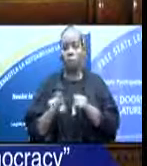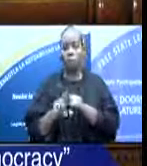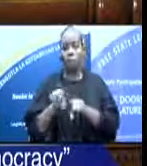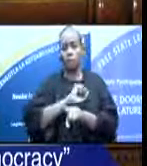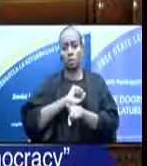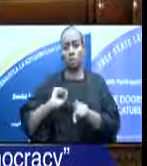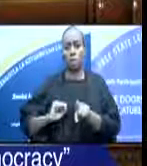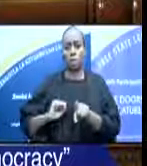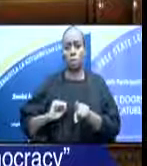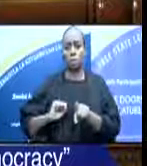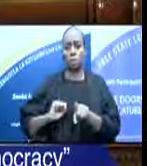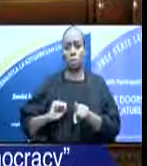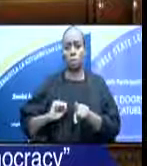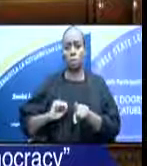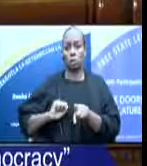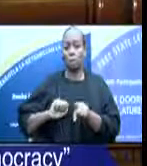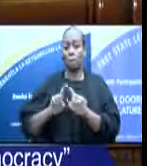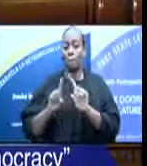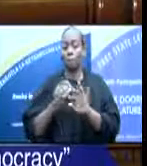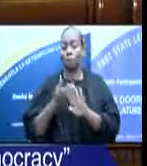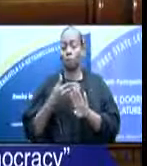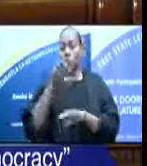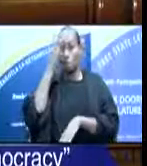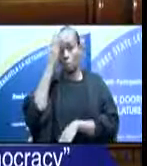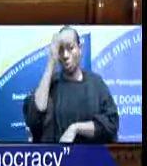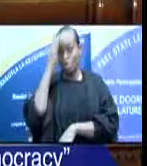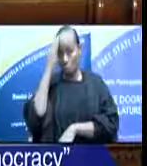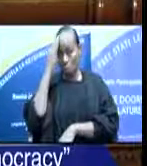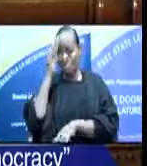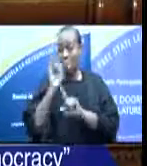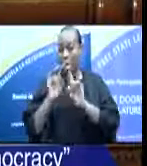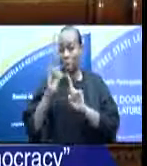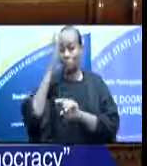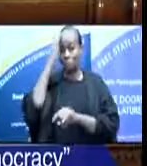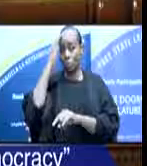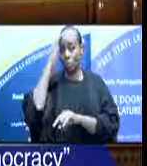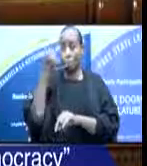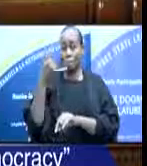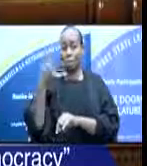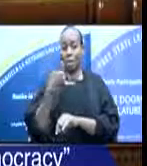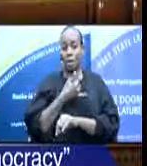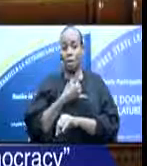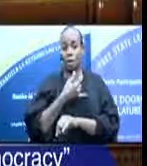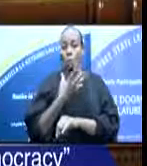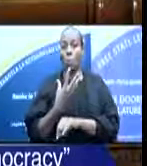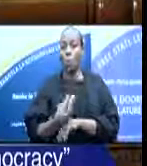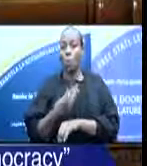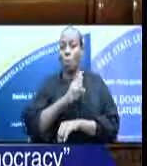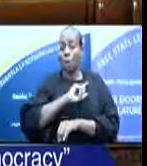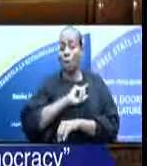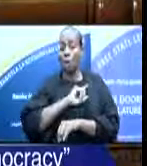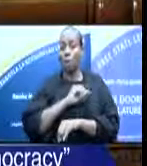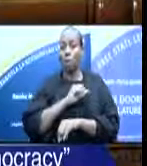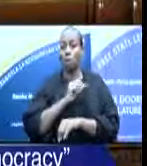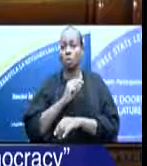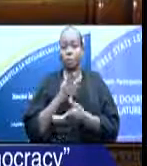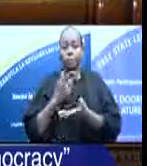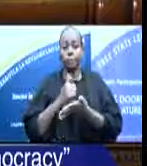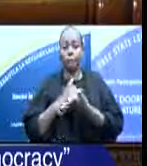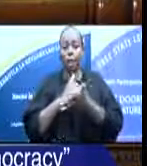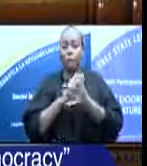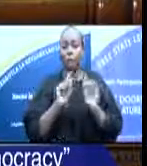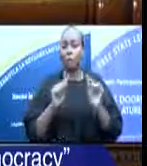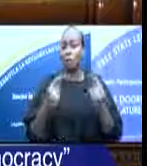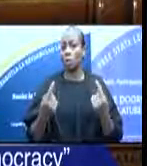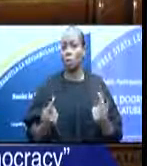strangers. Even those you did not know, but you felt the pain in the hard voices because you stood there and felt so useless for not